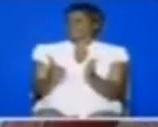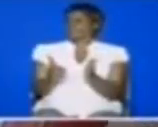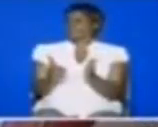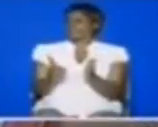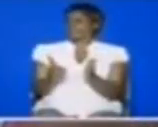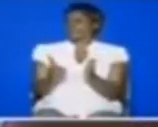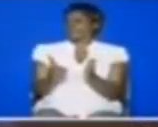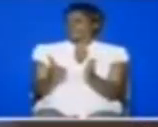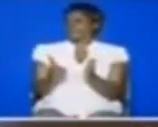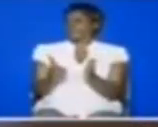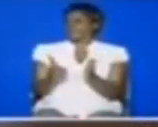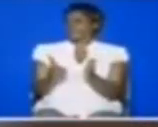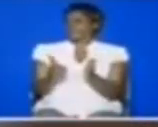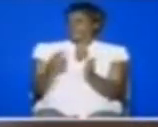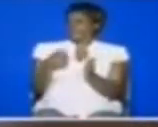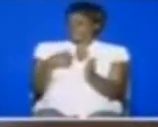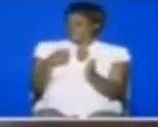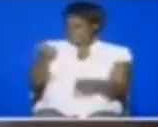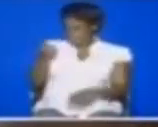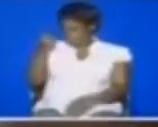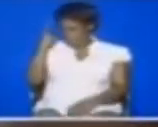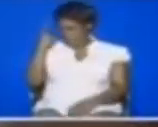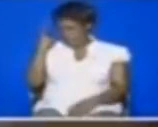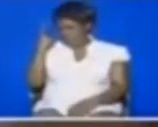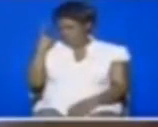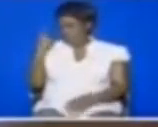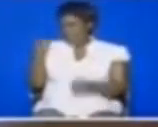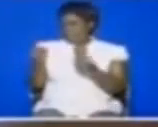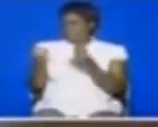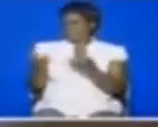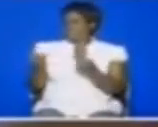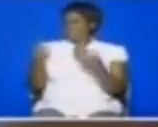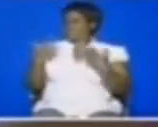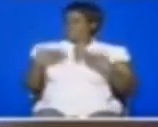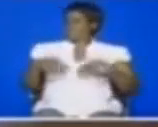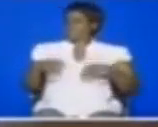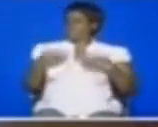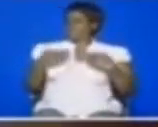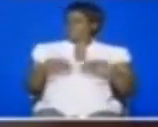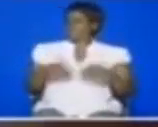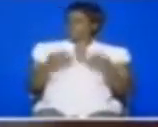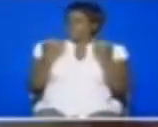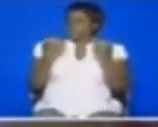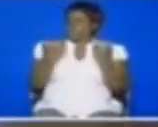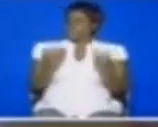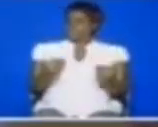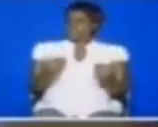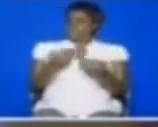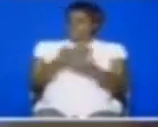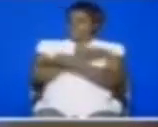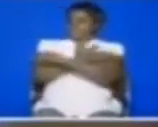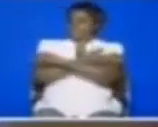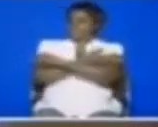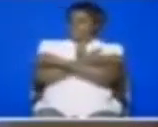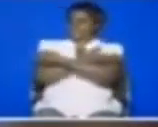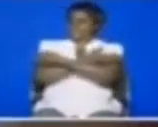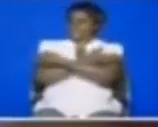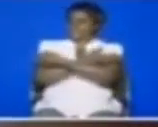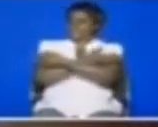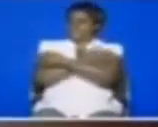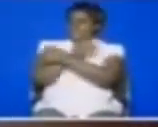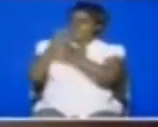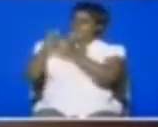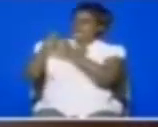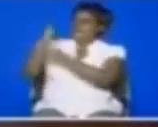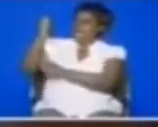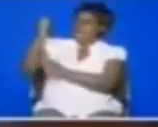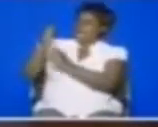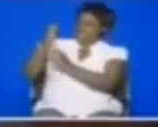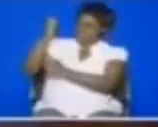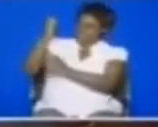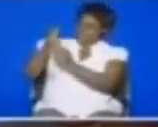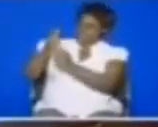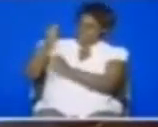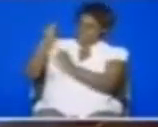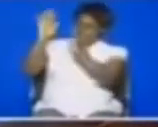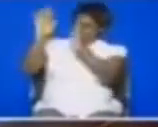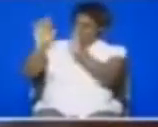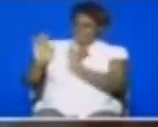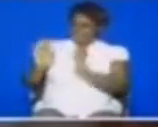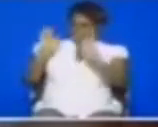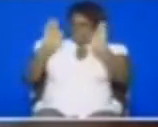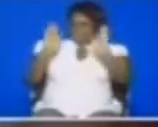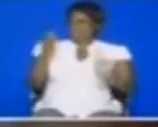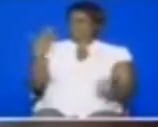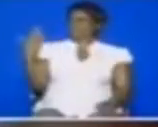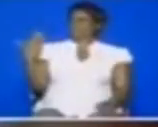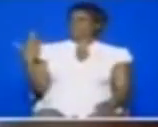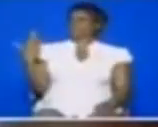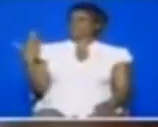an opportunity. So when I realized that so many people require T-shirts, umbrellas, campaign